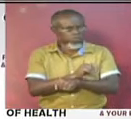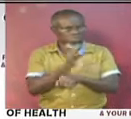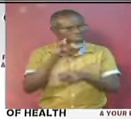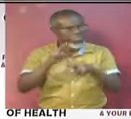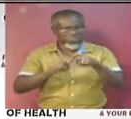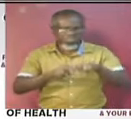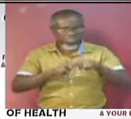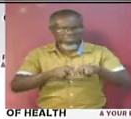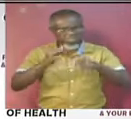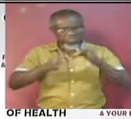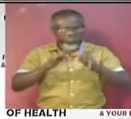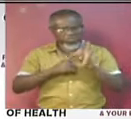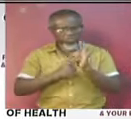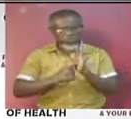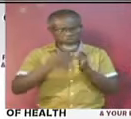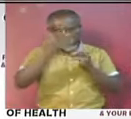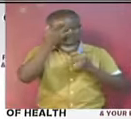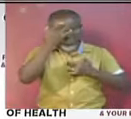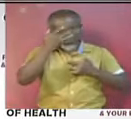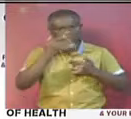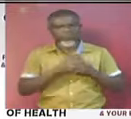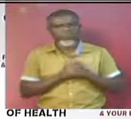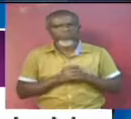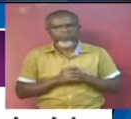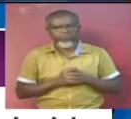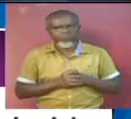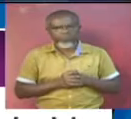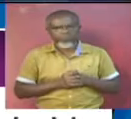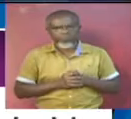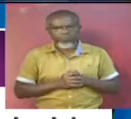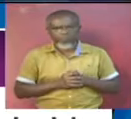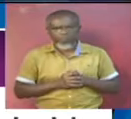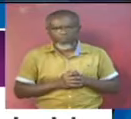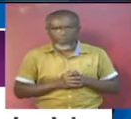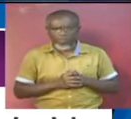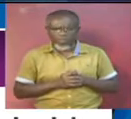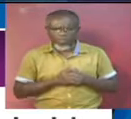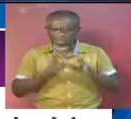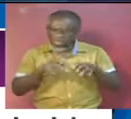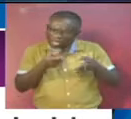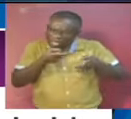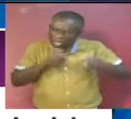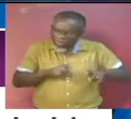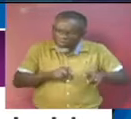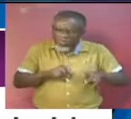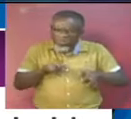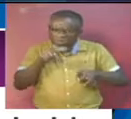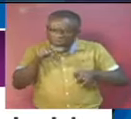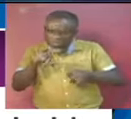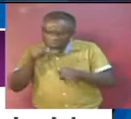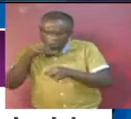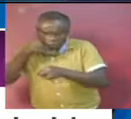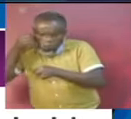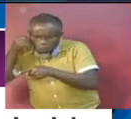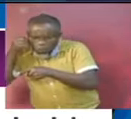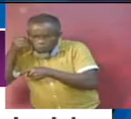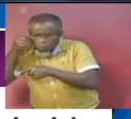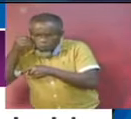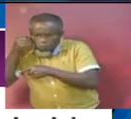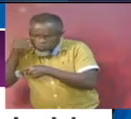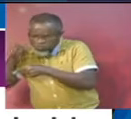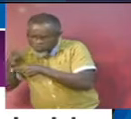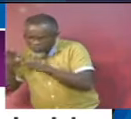for persons in a household to get different brands of the COVID-19 vaccine, or should they all get the same